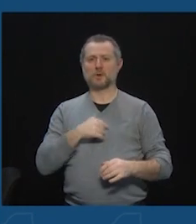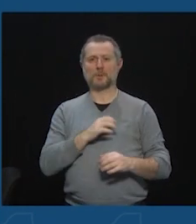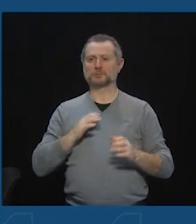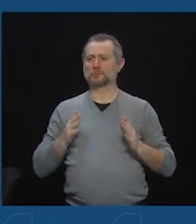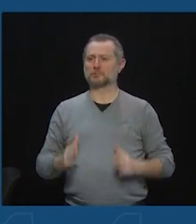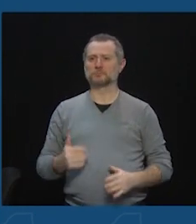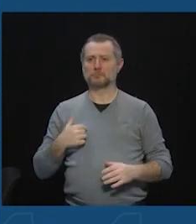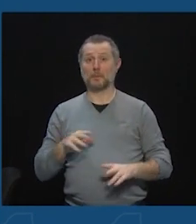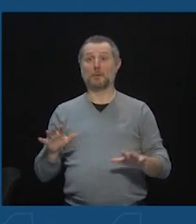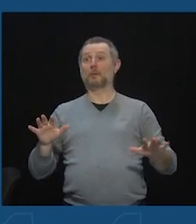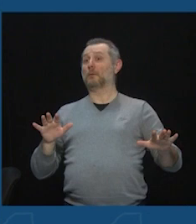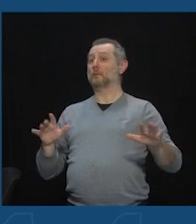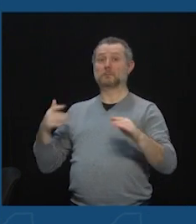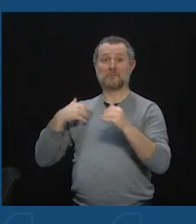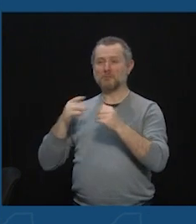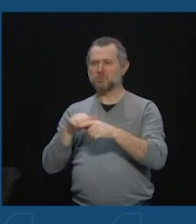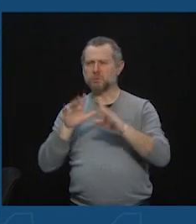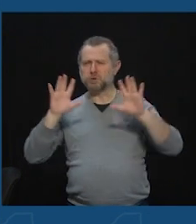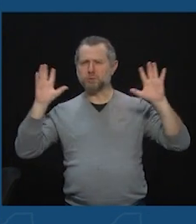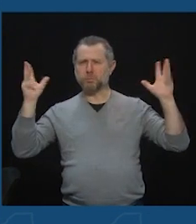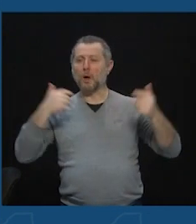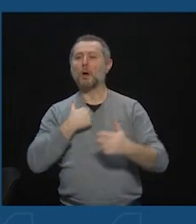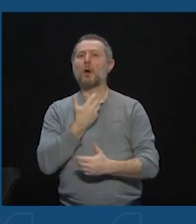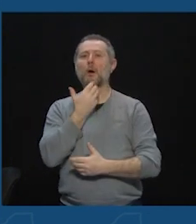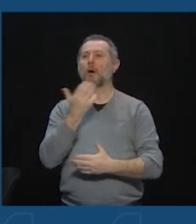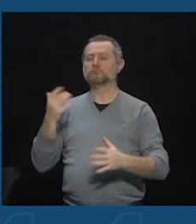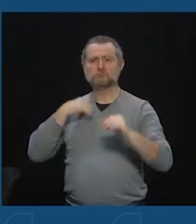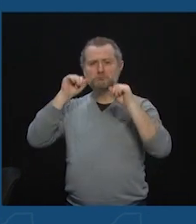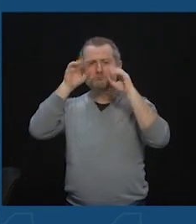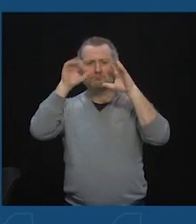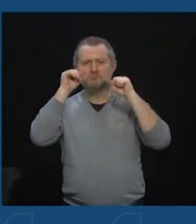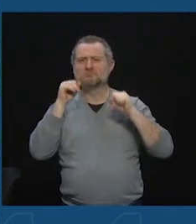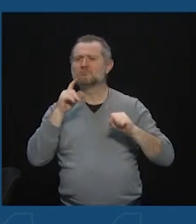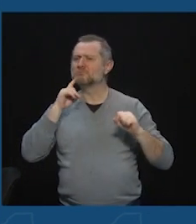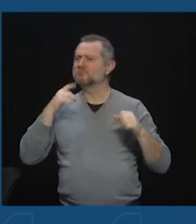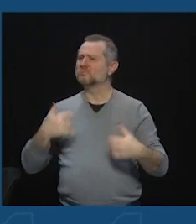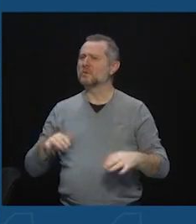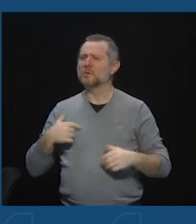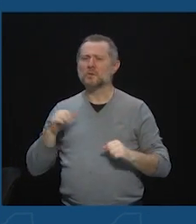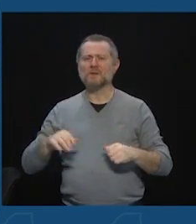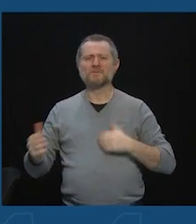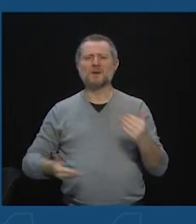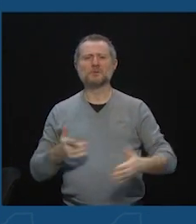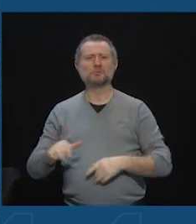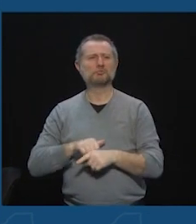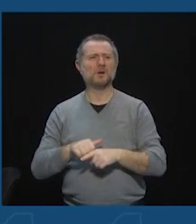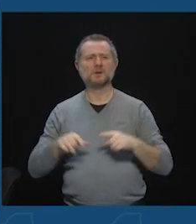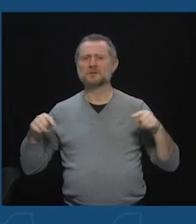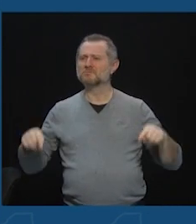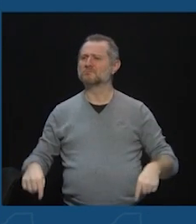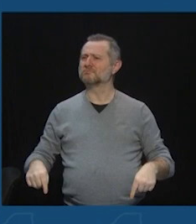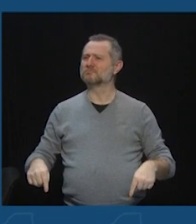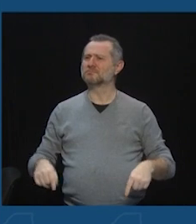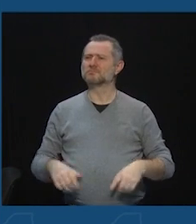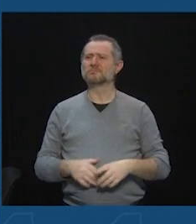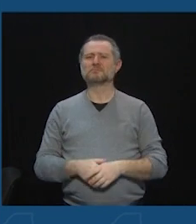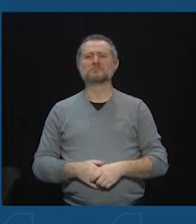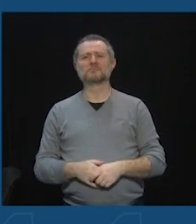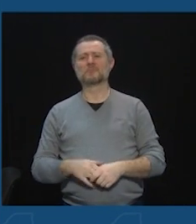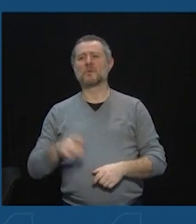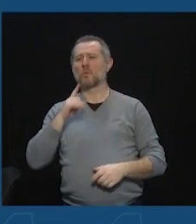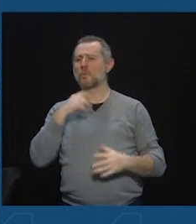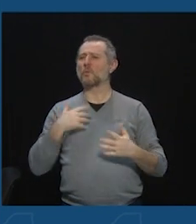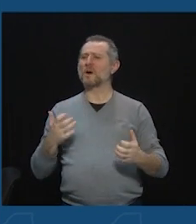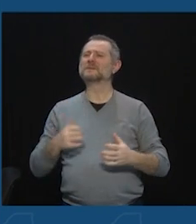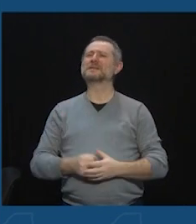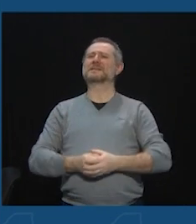is fantastic. Who else can we invite? Who else can we train? How can we expand who we